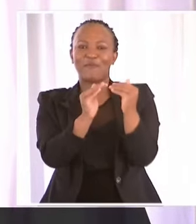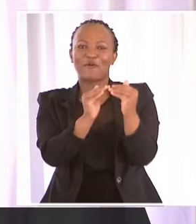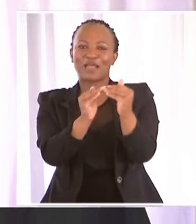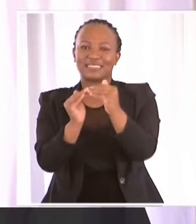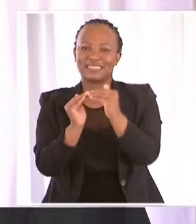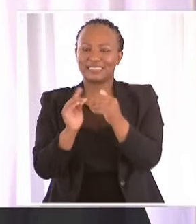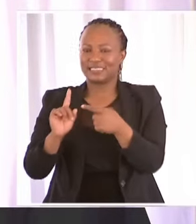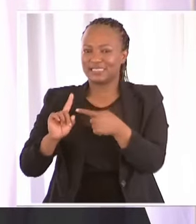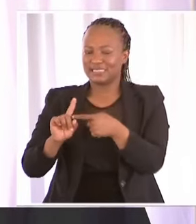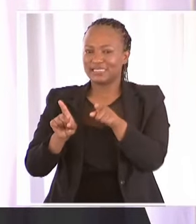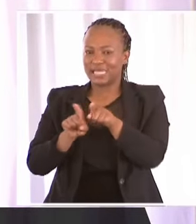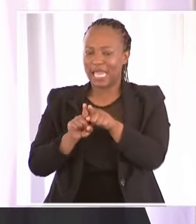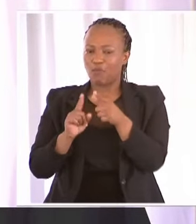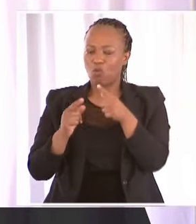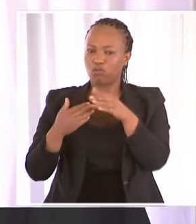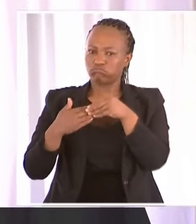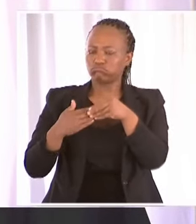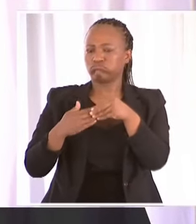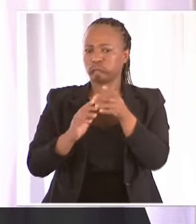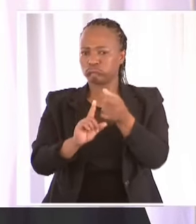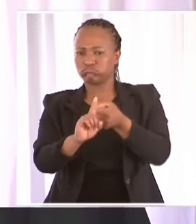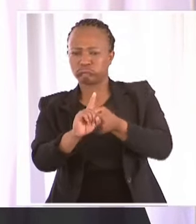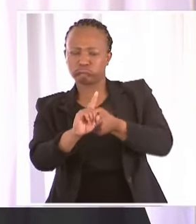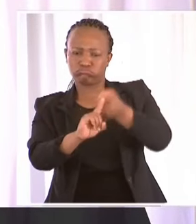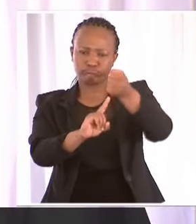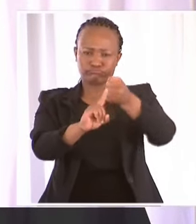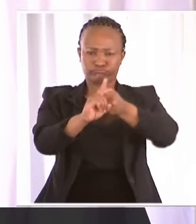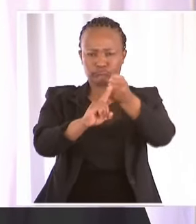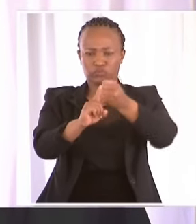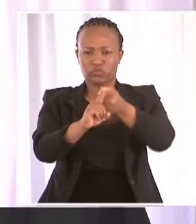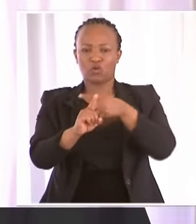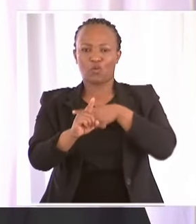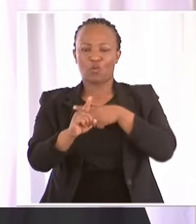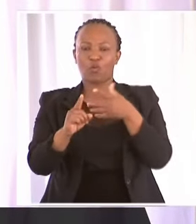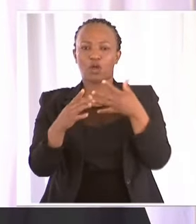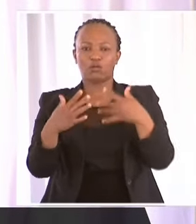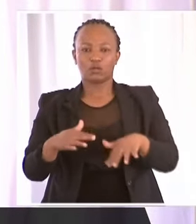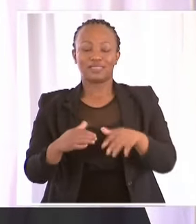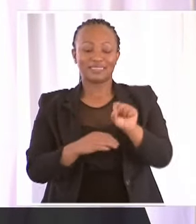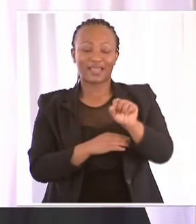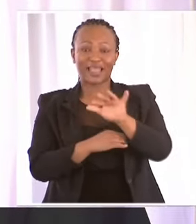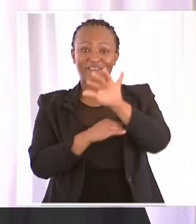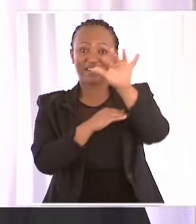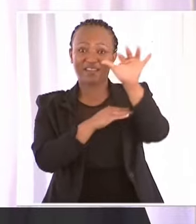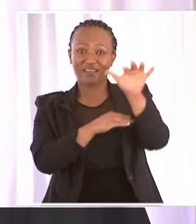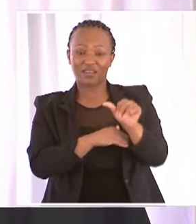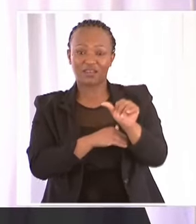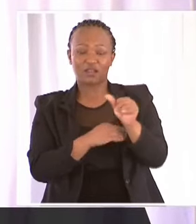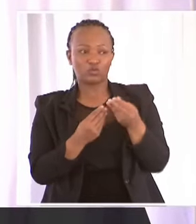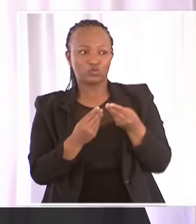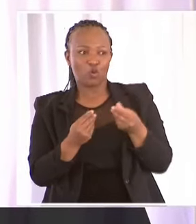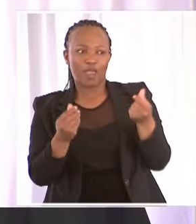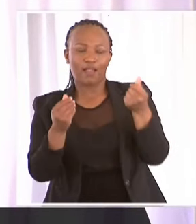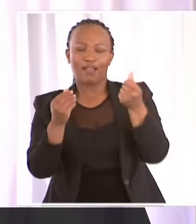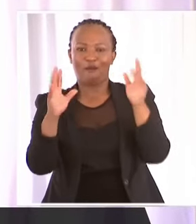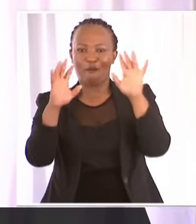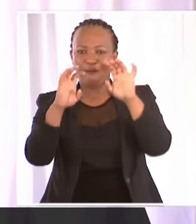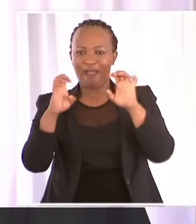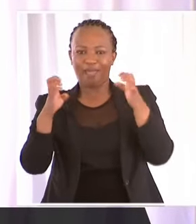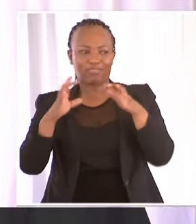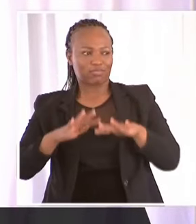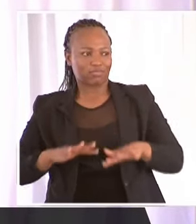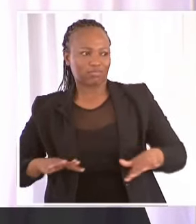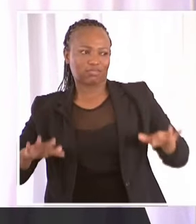were also the very roots that lie deep in South African soil to hold our